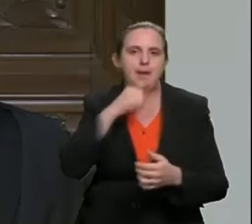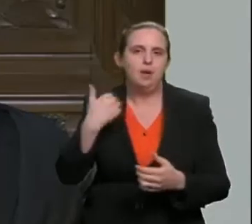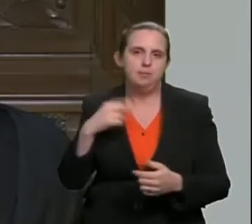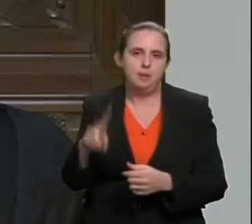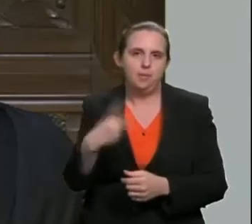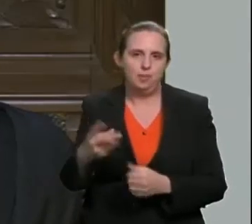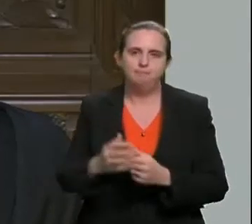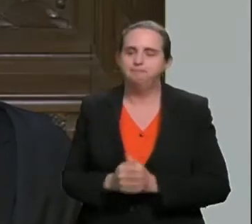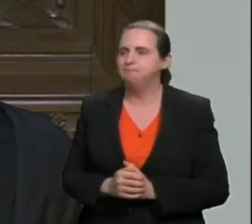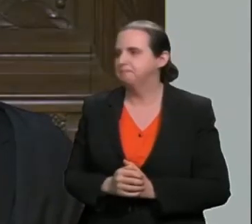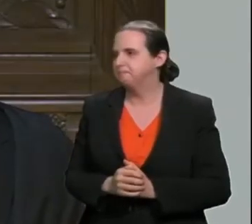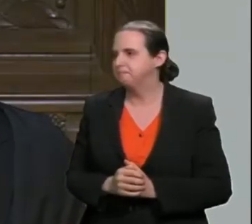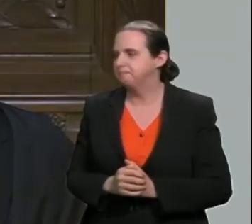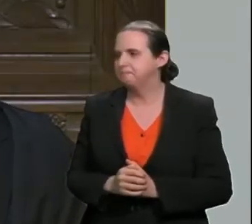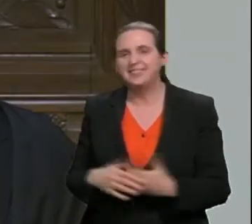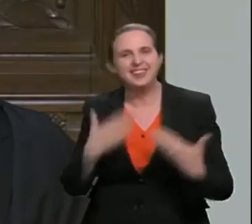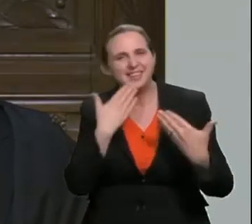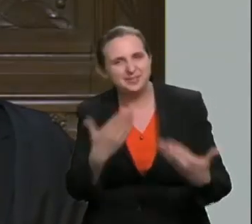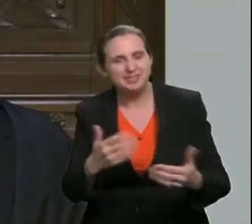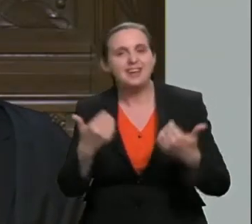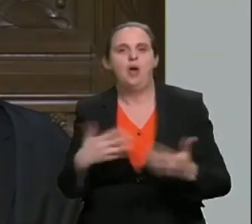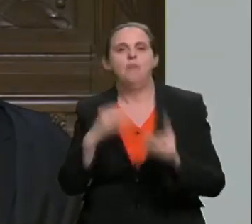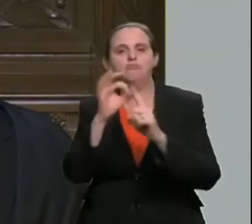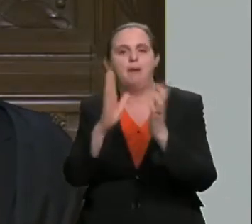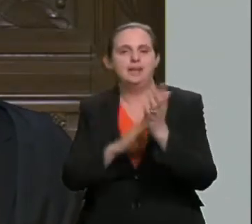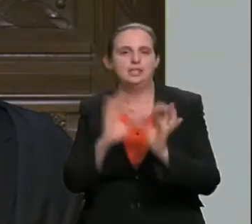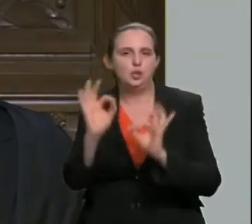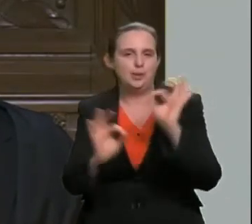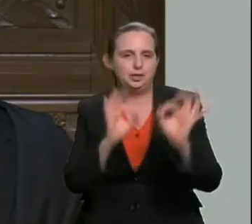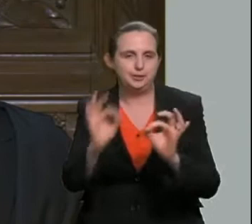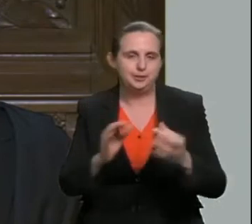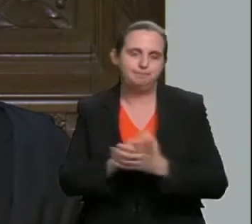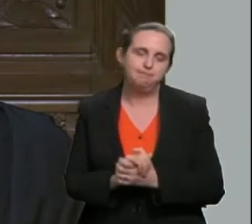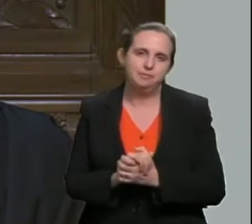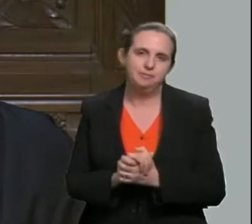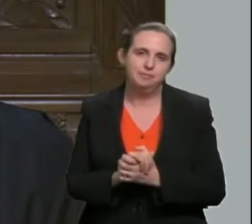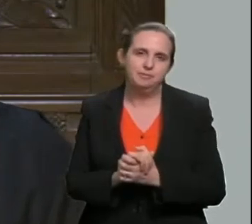Coming to Prime Minister's questions, where I'm going to be calling...